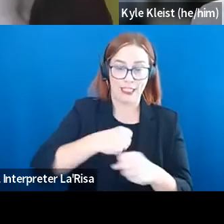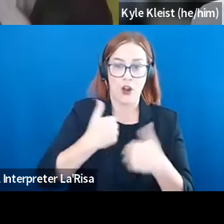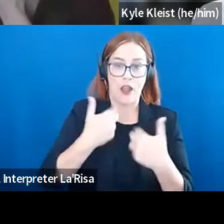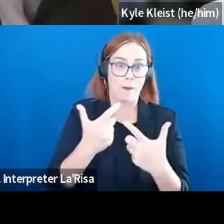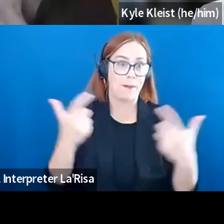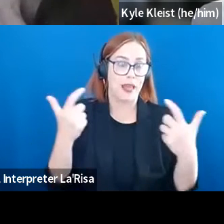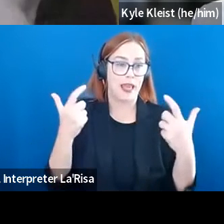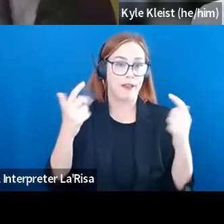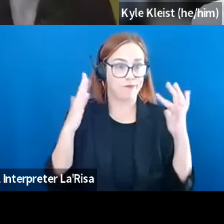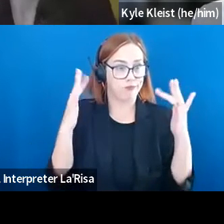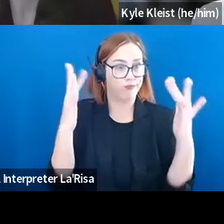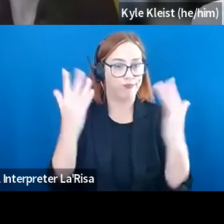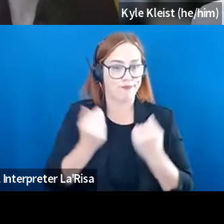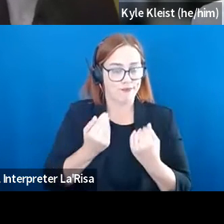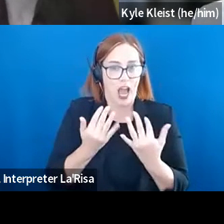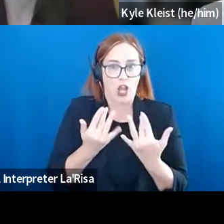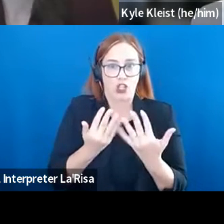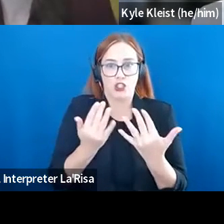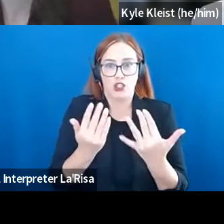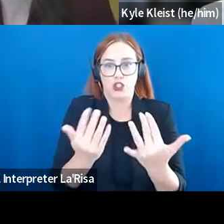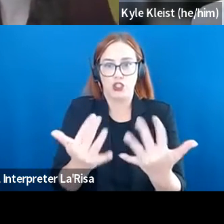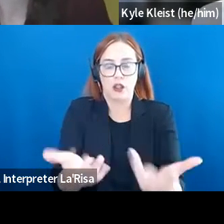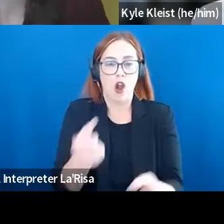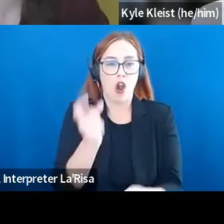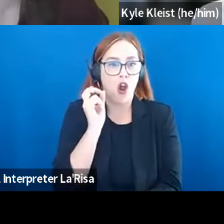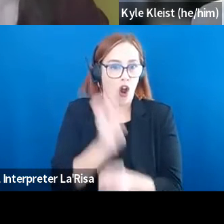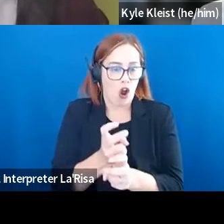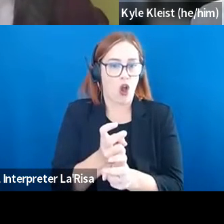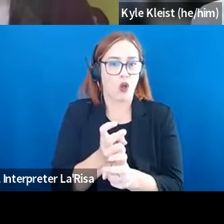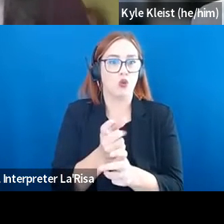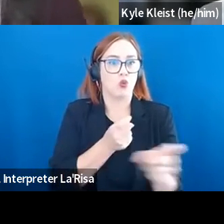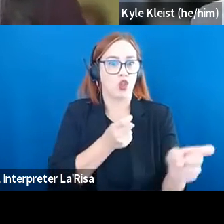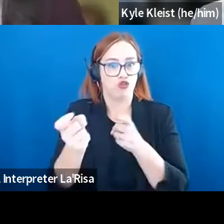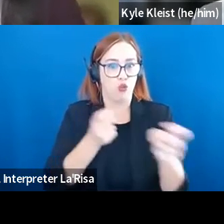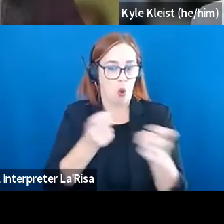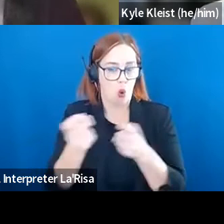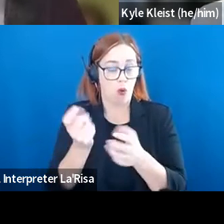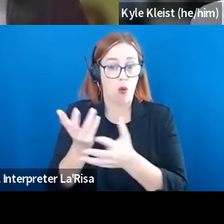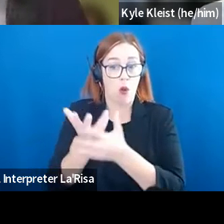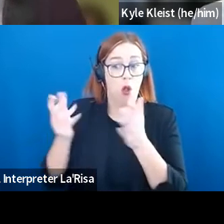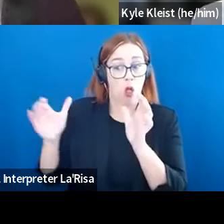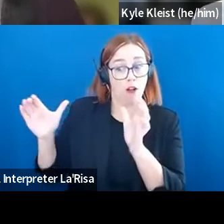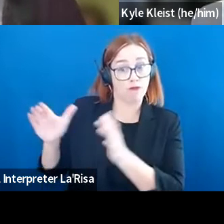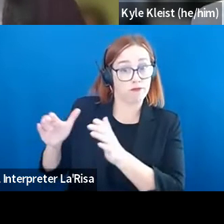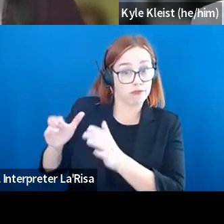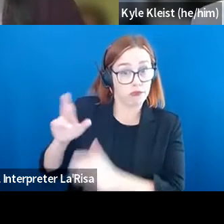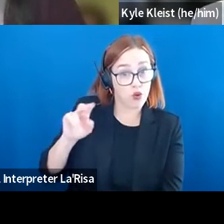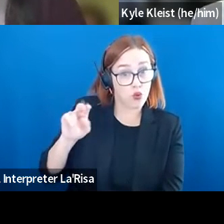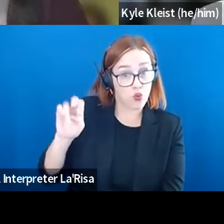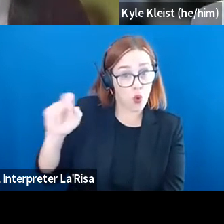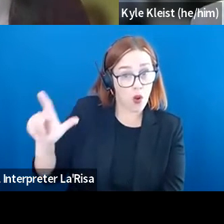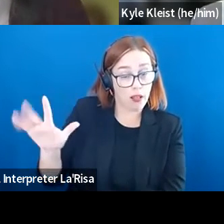were very hard to control, and a lot of our rural areas were impacted by that and